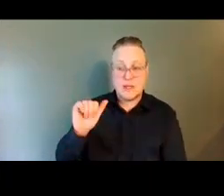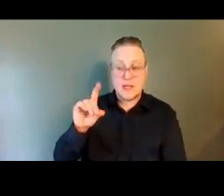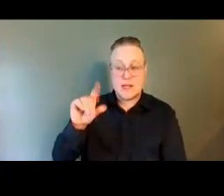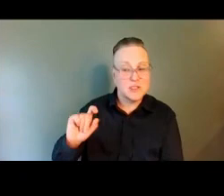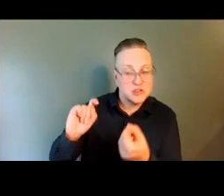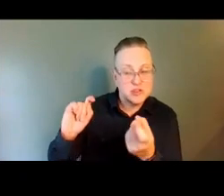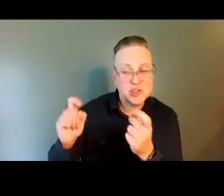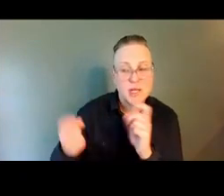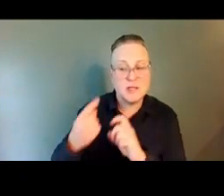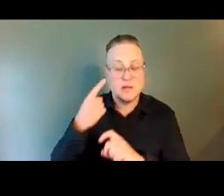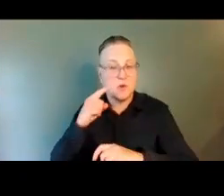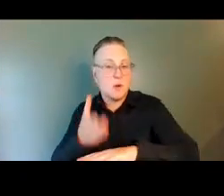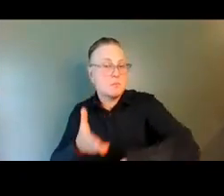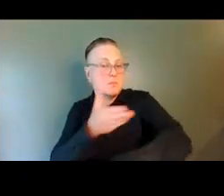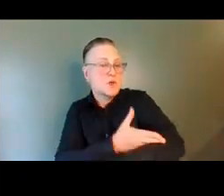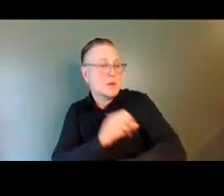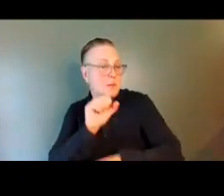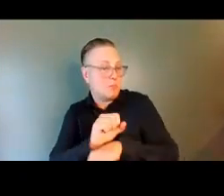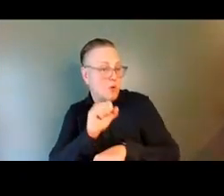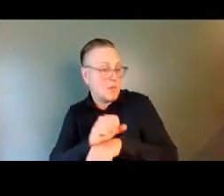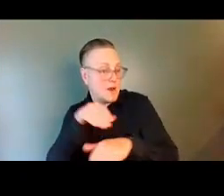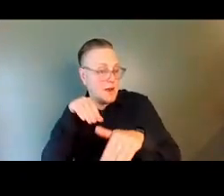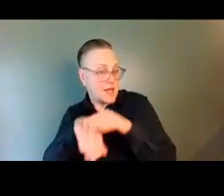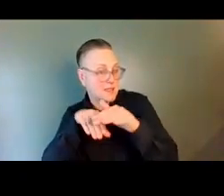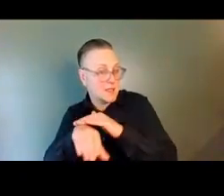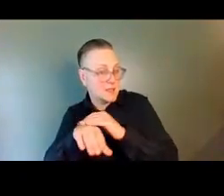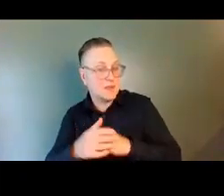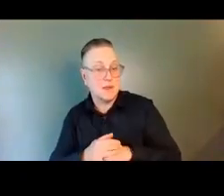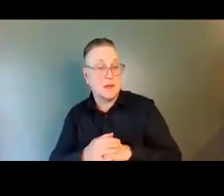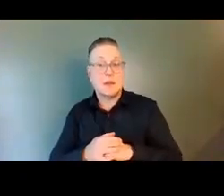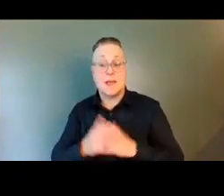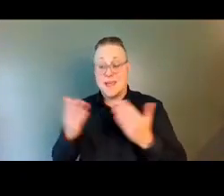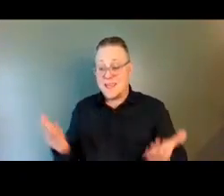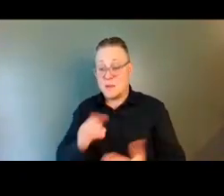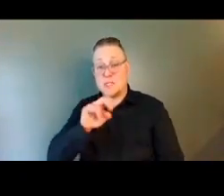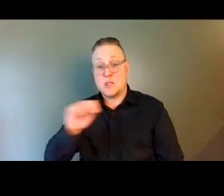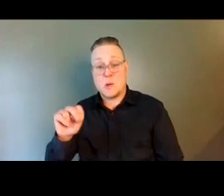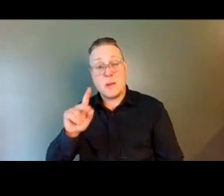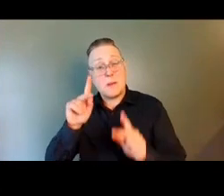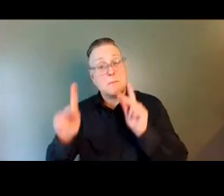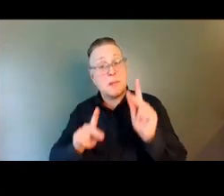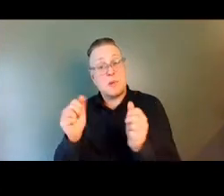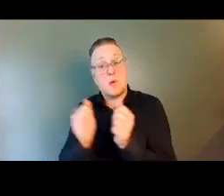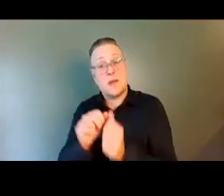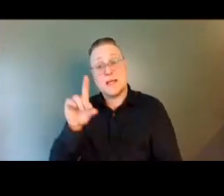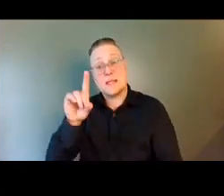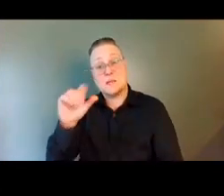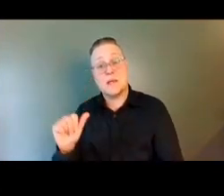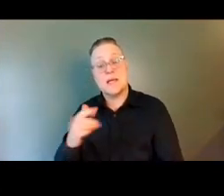in the U.S. and in Minnesota continue to be underrepresented in the workforce in both the public and private